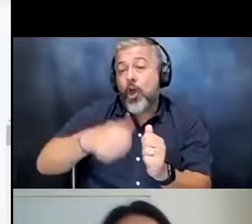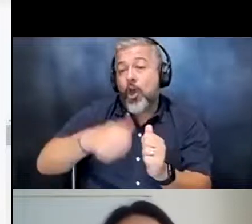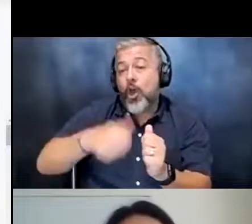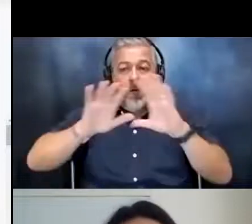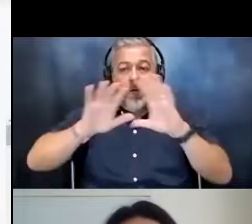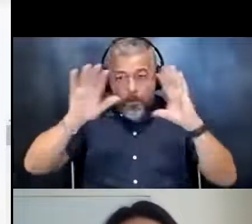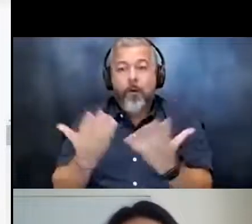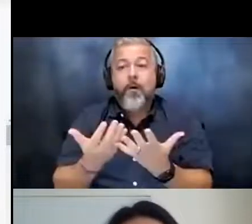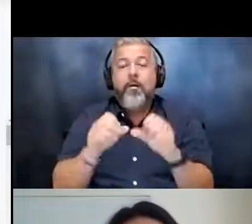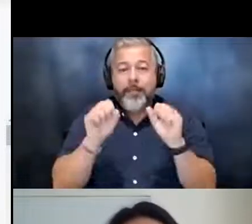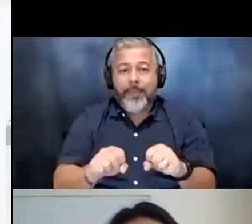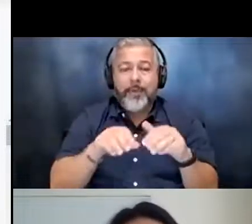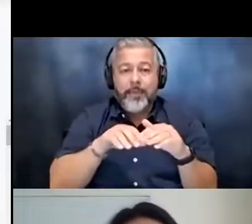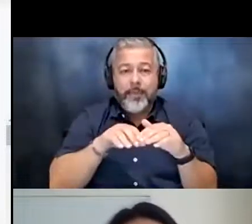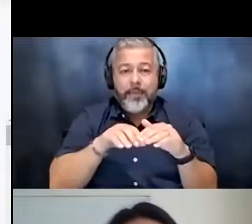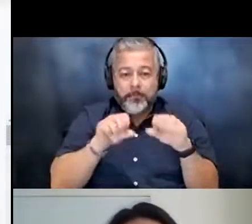get your responses.